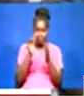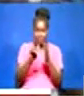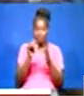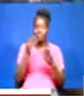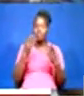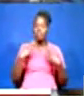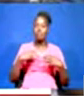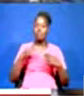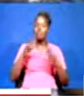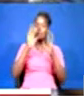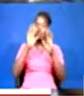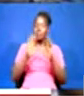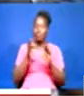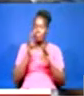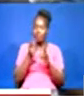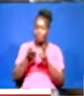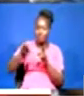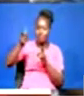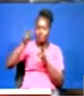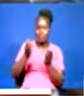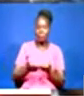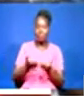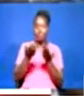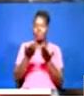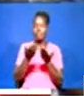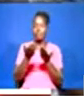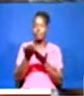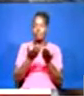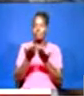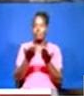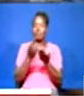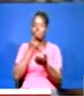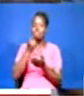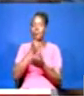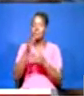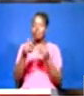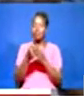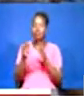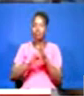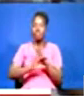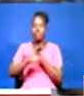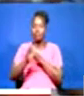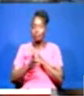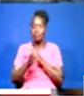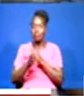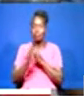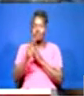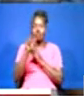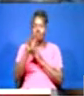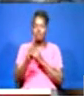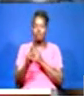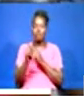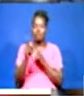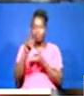Kisumu will ensure an increase and improve service delivery. I have instructed all sub-county, ward and village administrators to